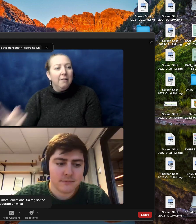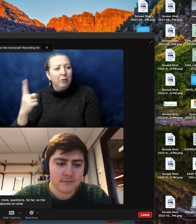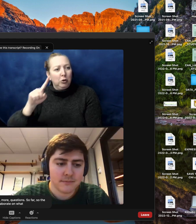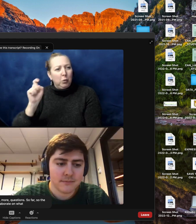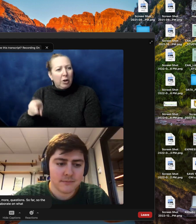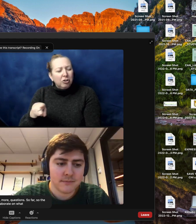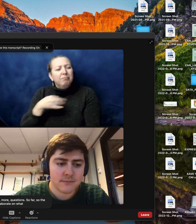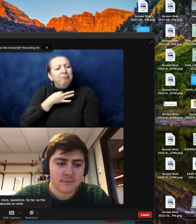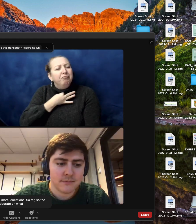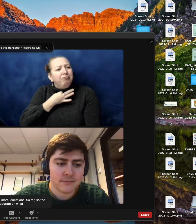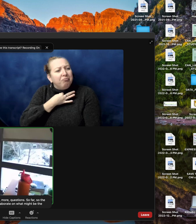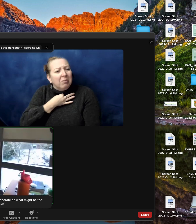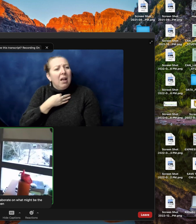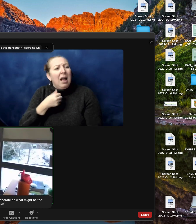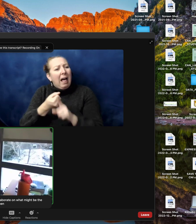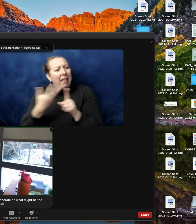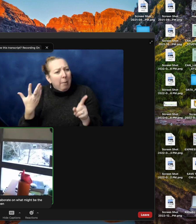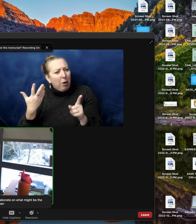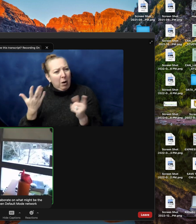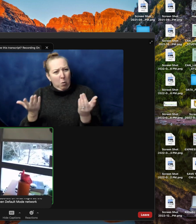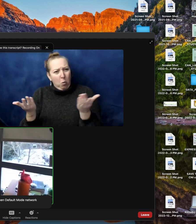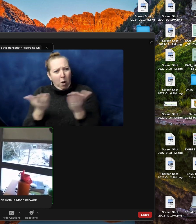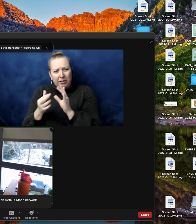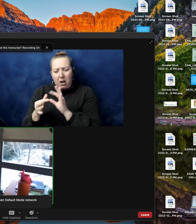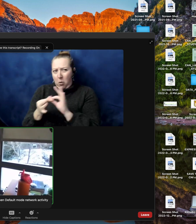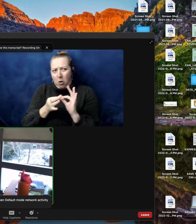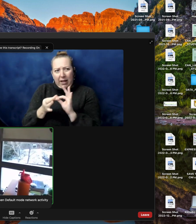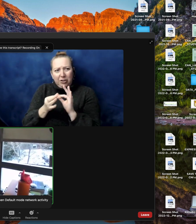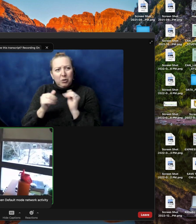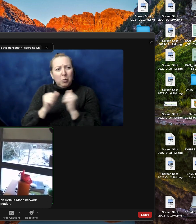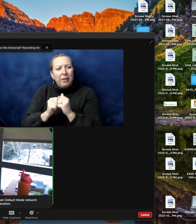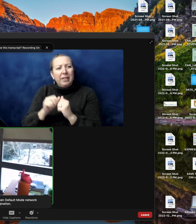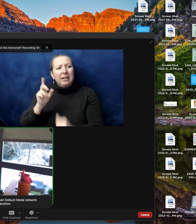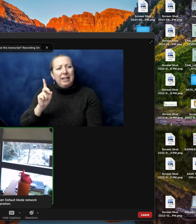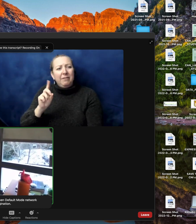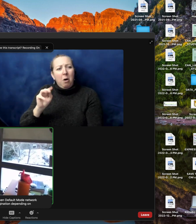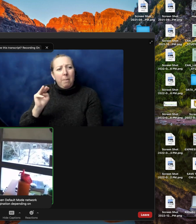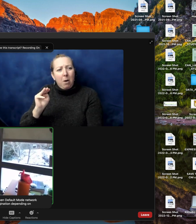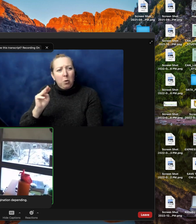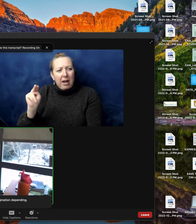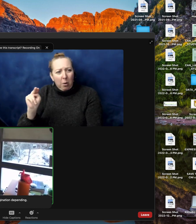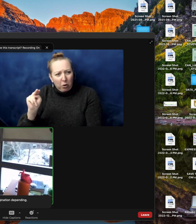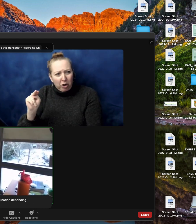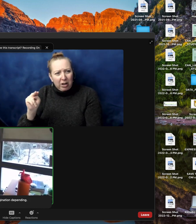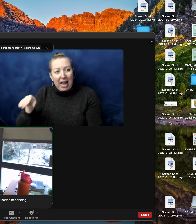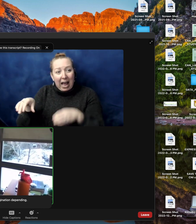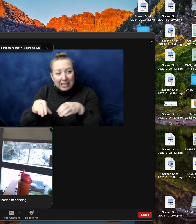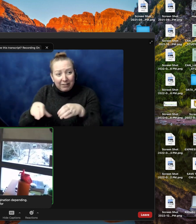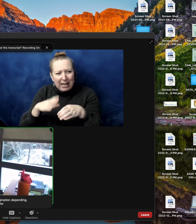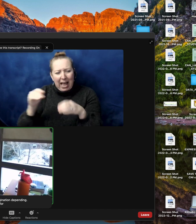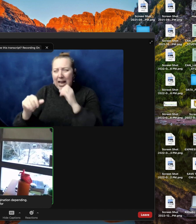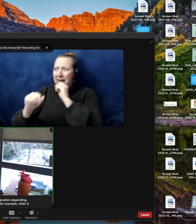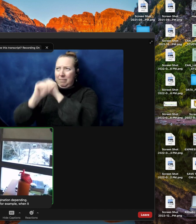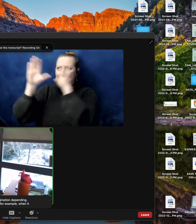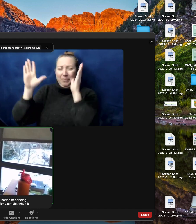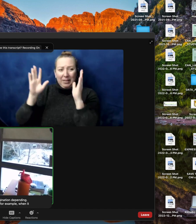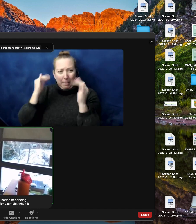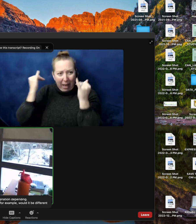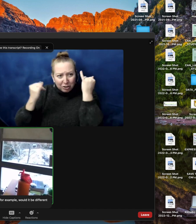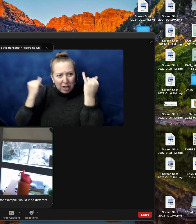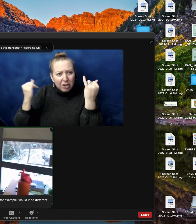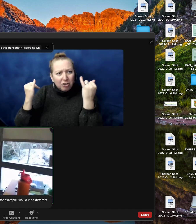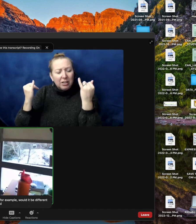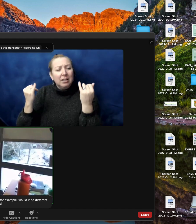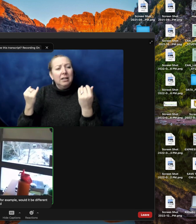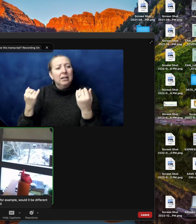correlation between a default mode network activity and imagination, depending on creativity? So, for example, would it be different or more